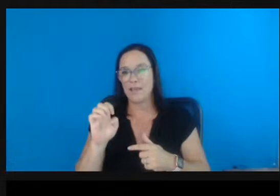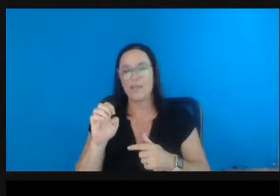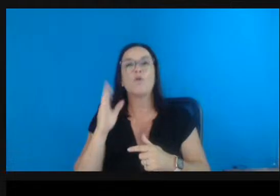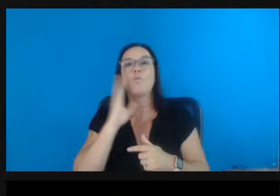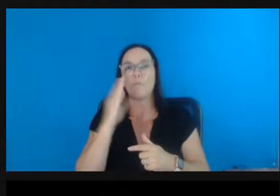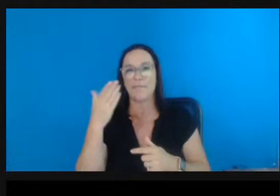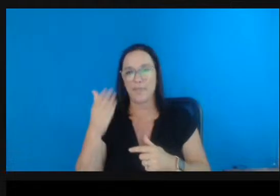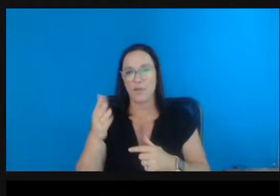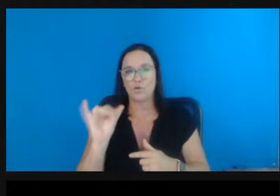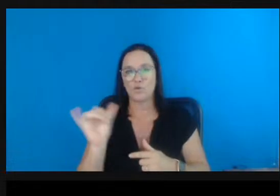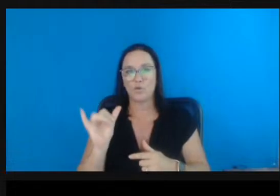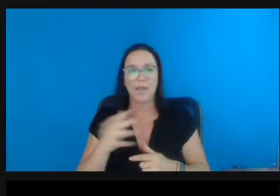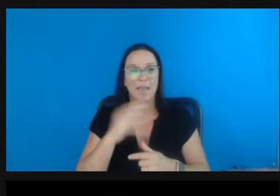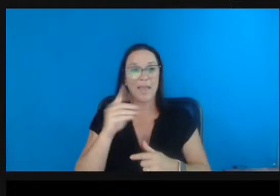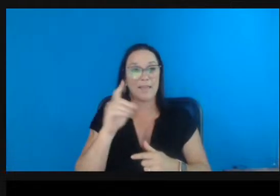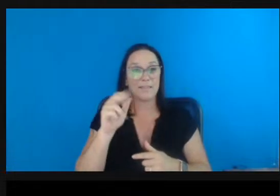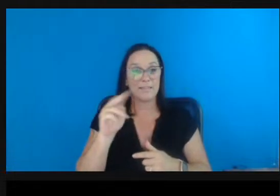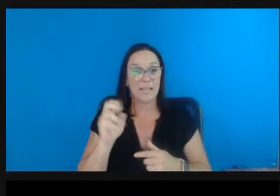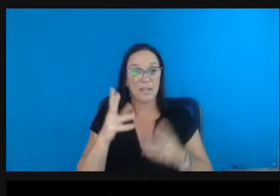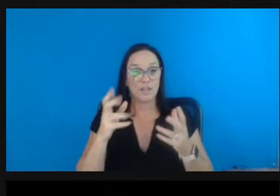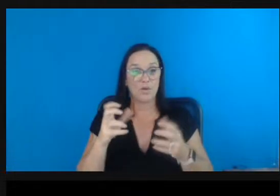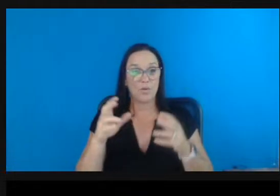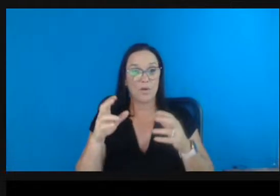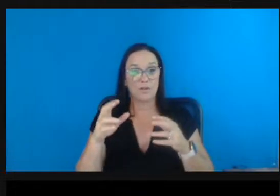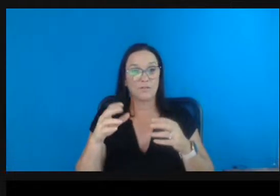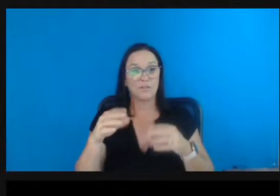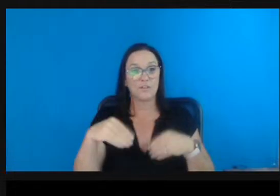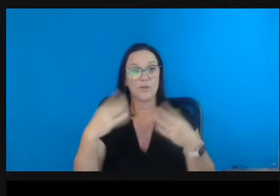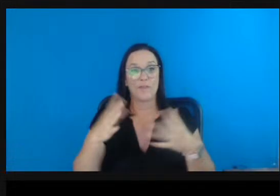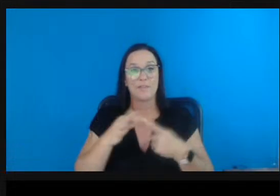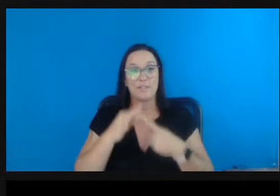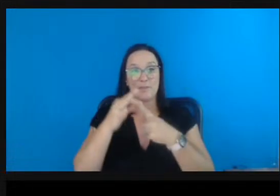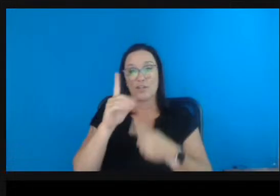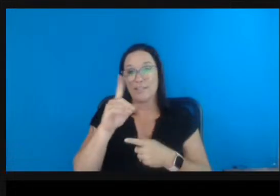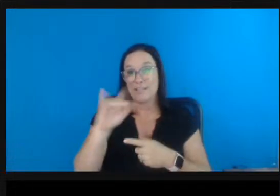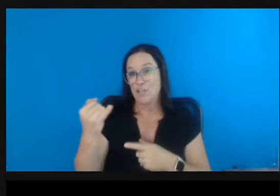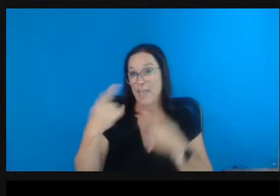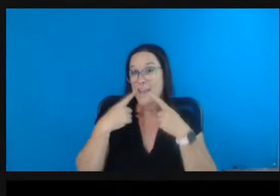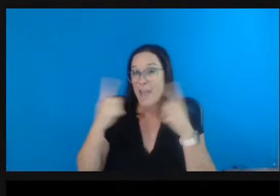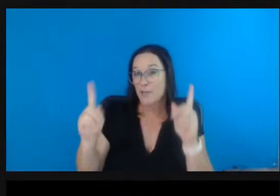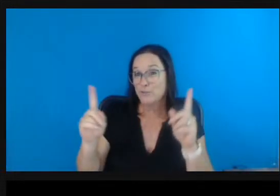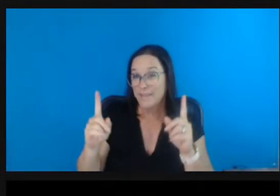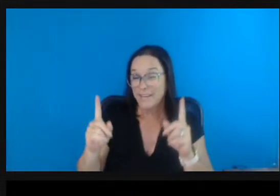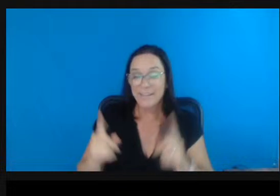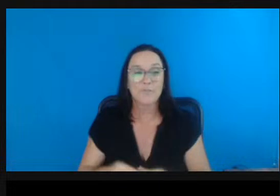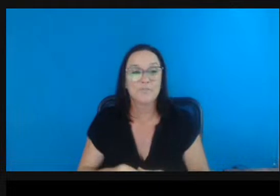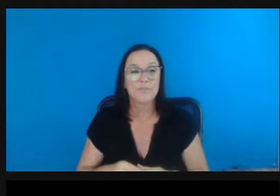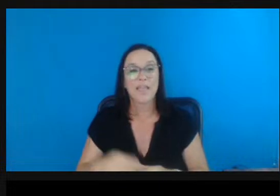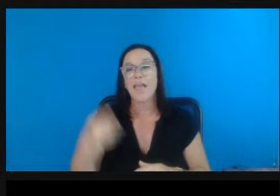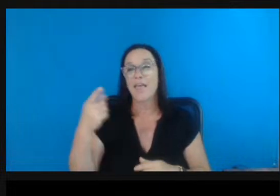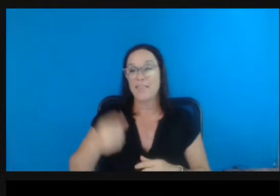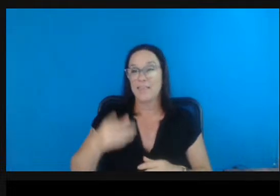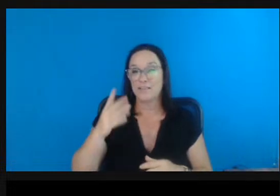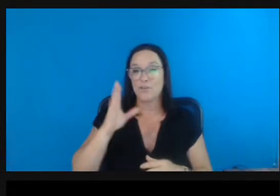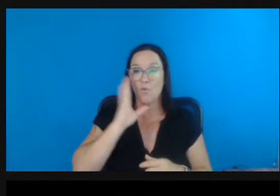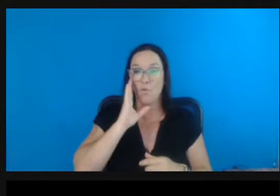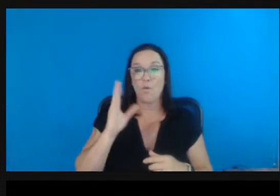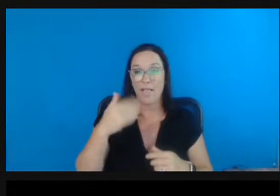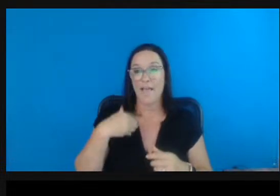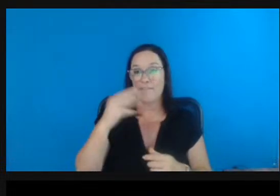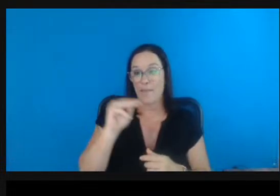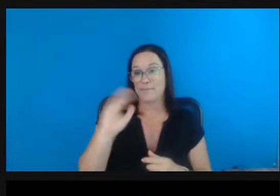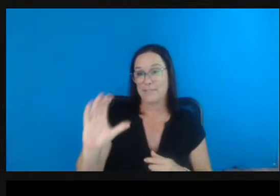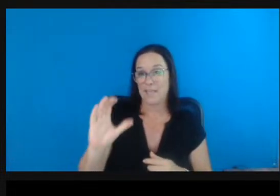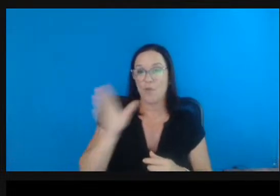Dane, want to give our special DJ announcement? Yeah, so we'll have an MC there, and it will